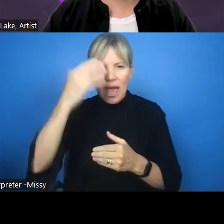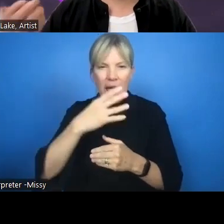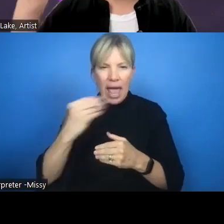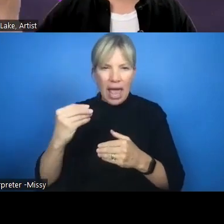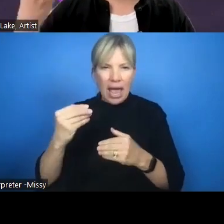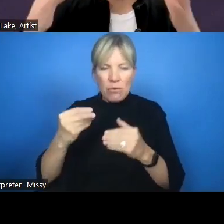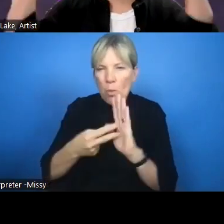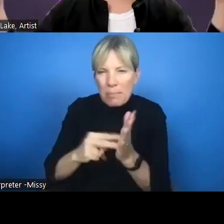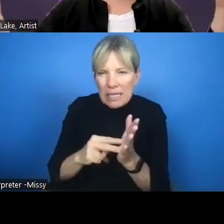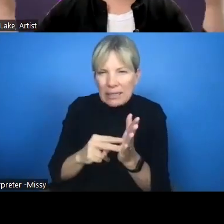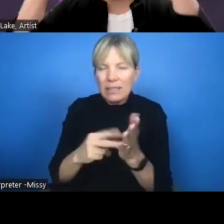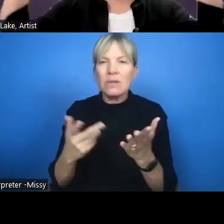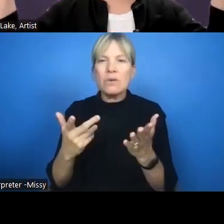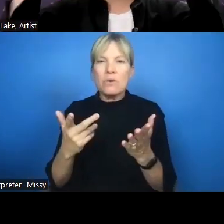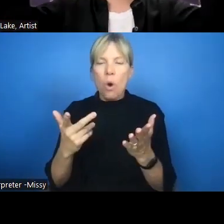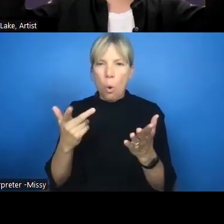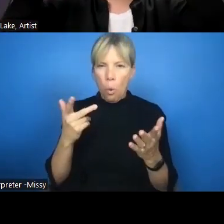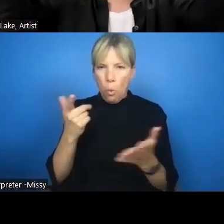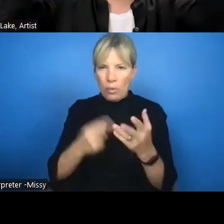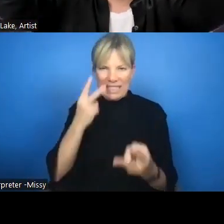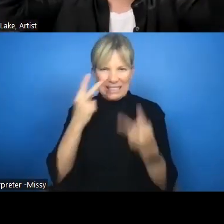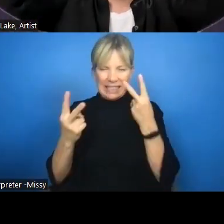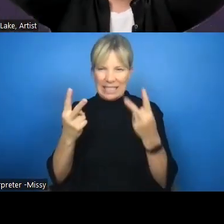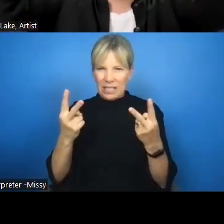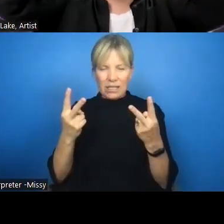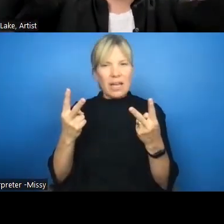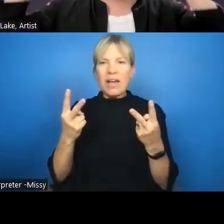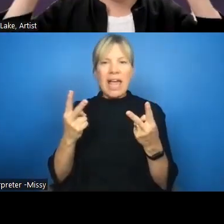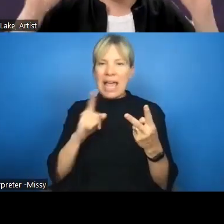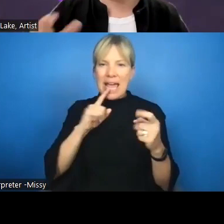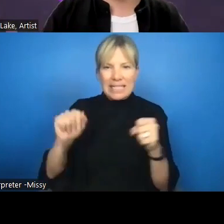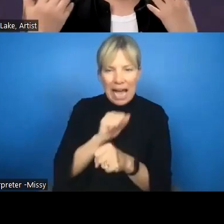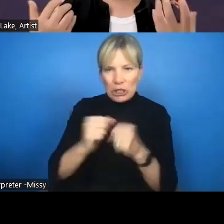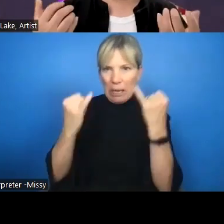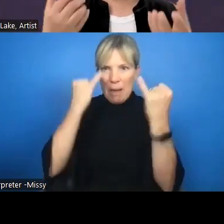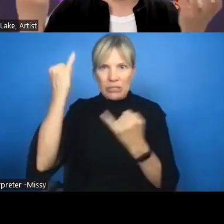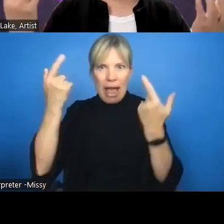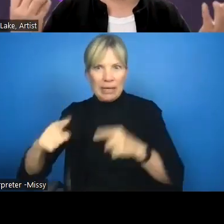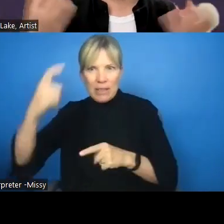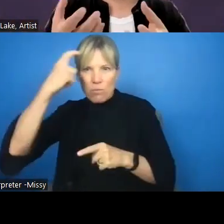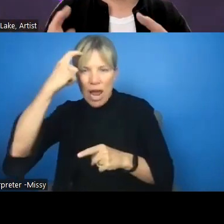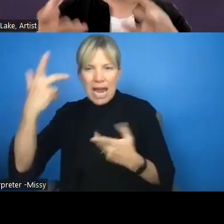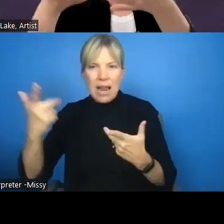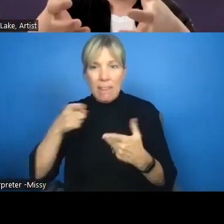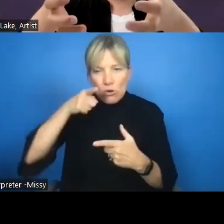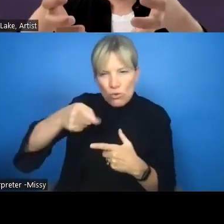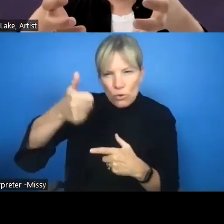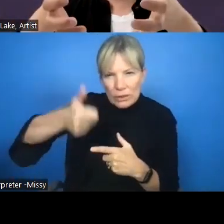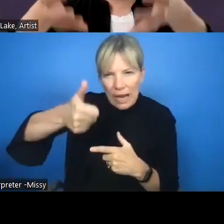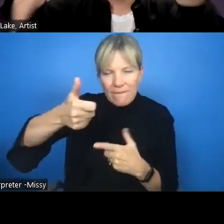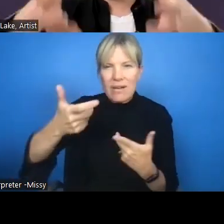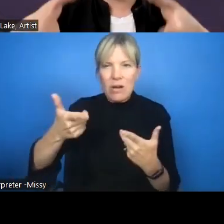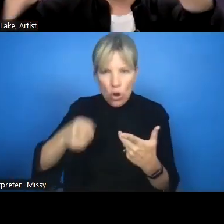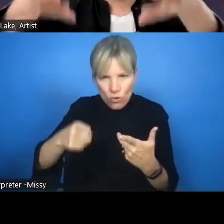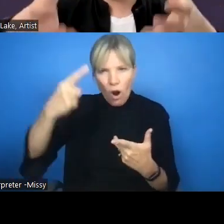That what we're seeing is actually only the imaginary happening in the brain, and then you yourself as a little